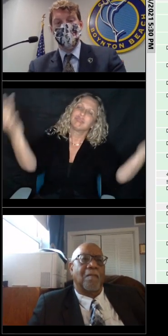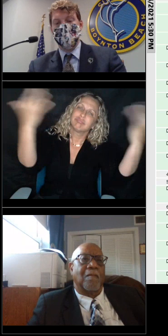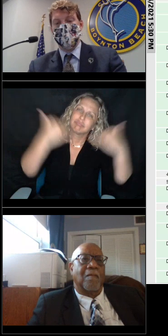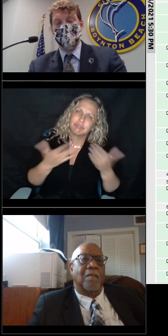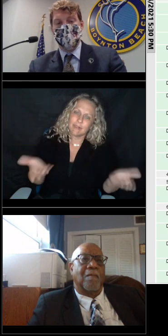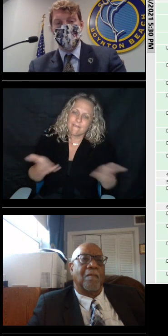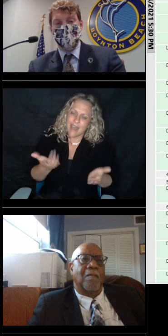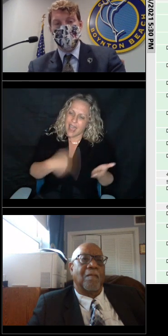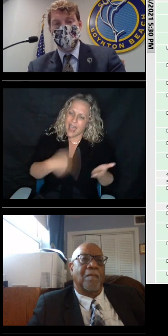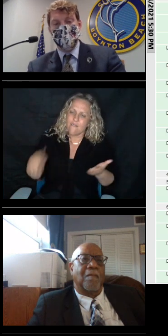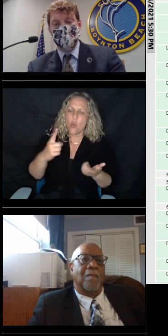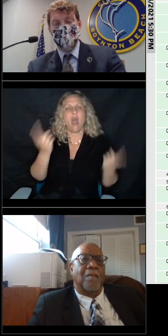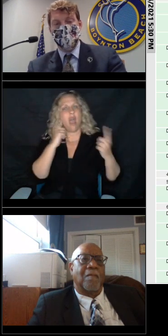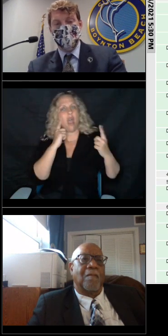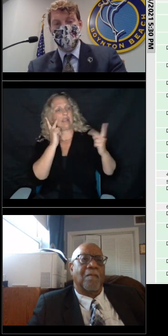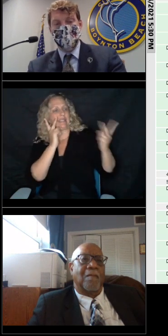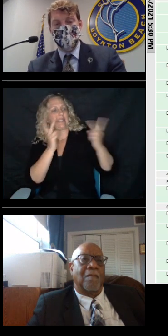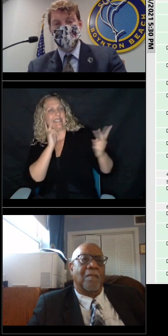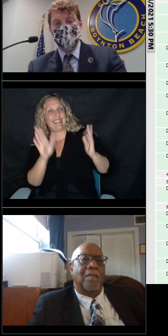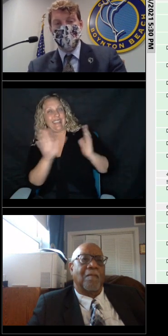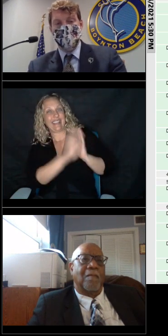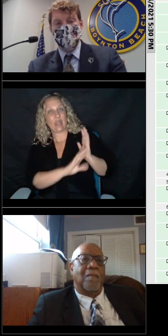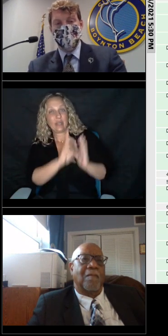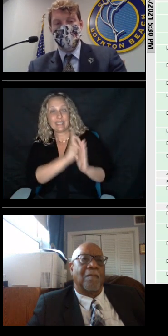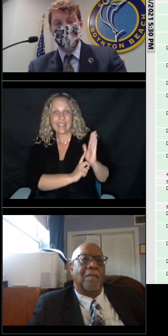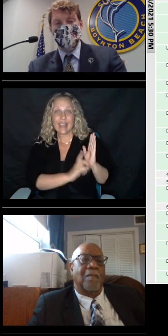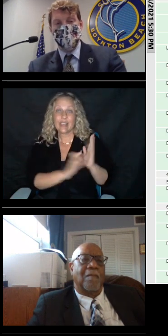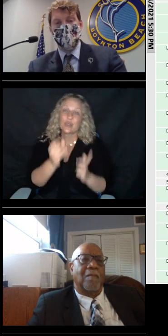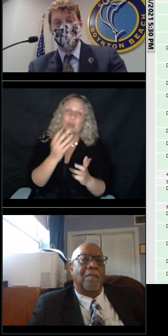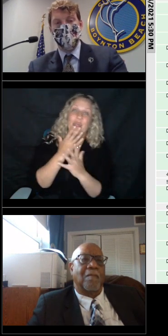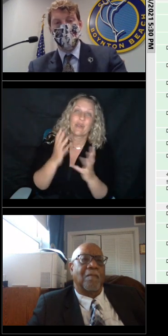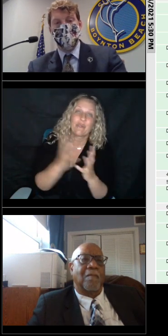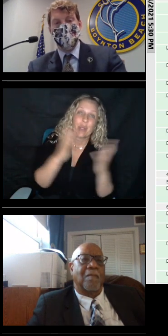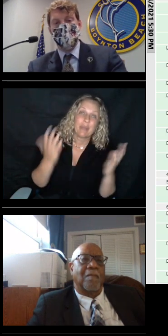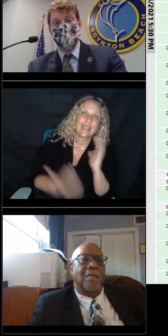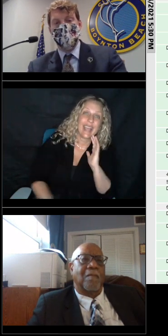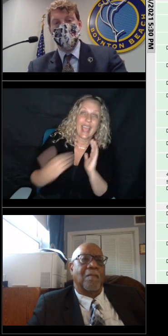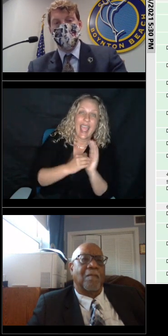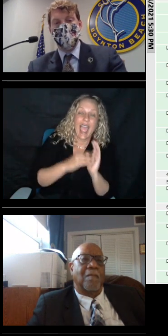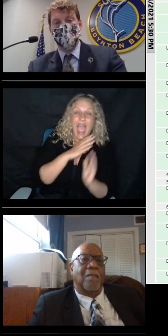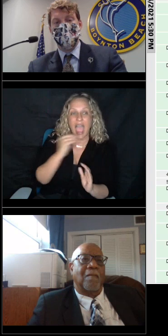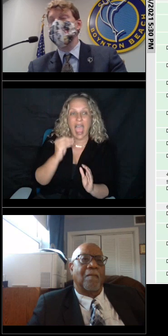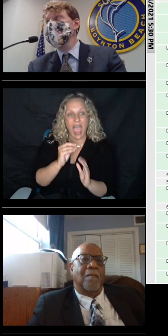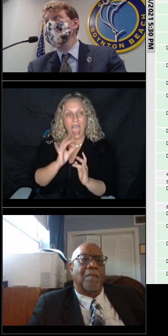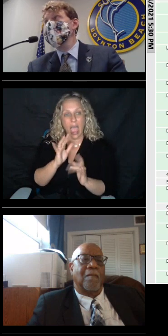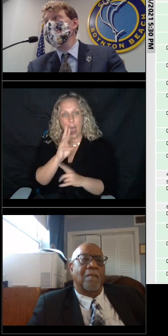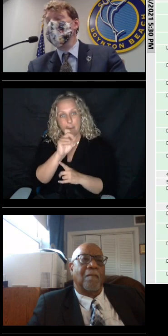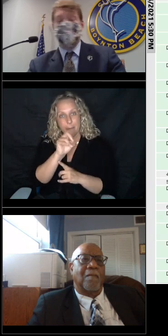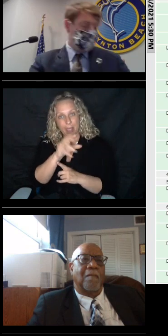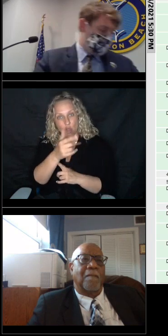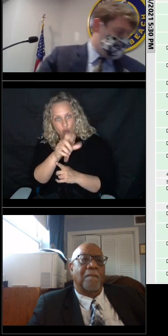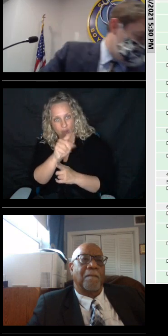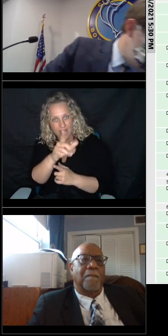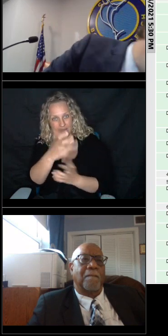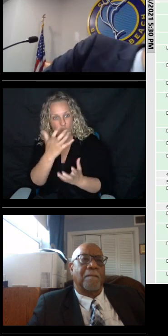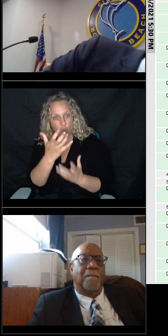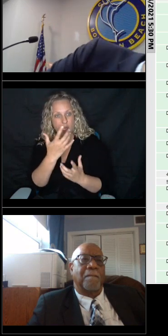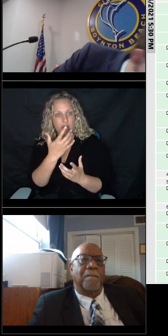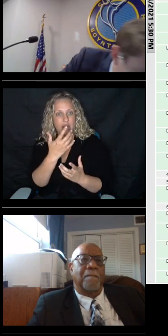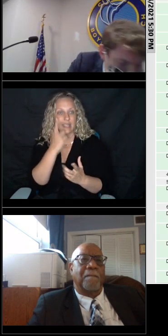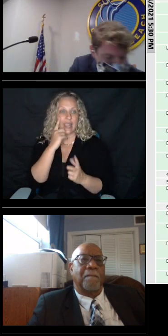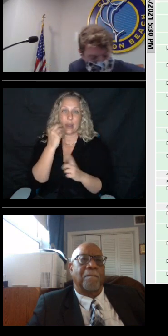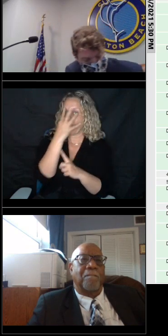see their designs. So thank you very much again. And Mayor Grant, they would like to get a